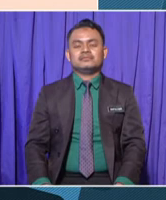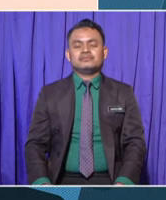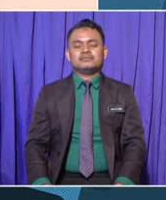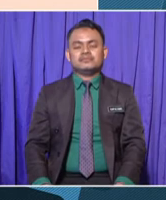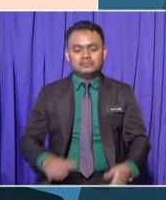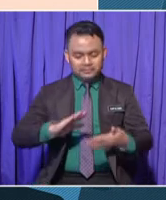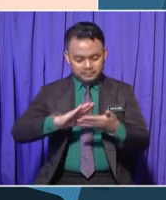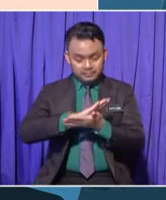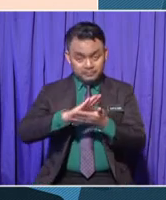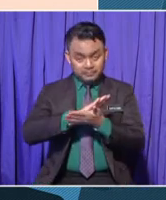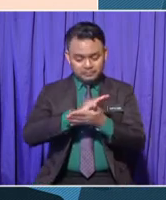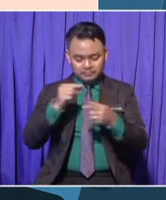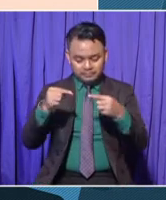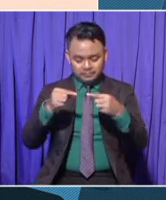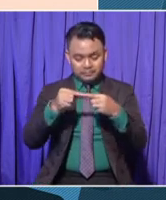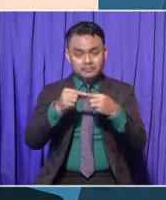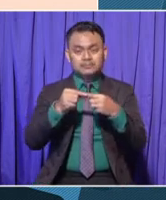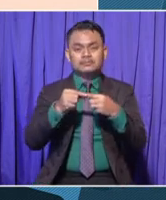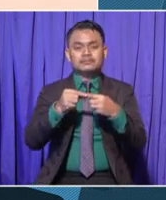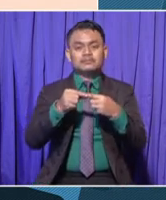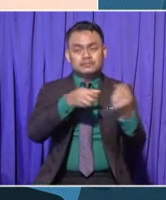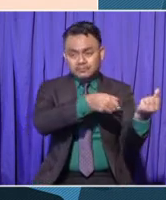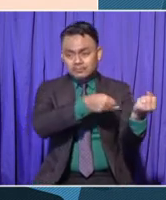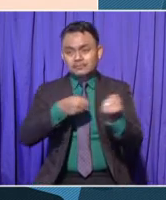A paper clip attract.